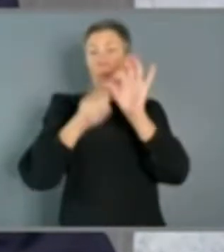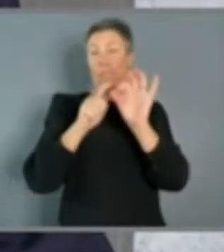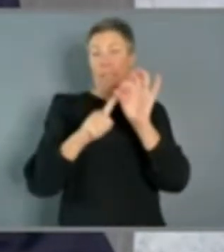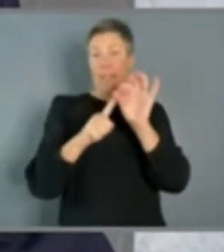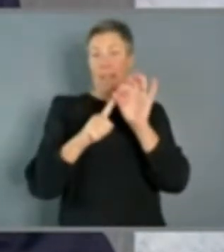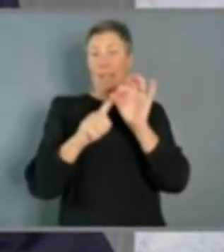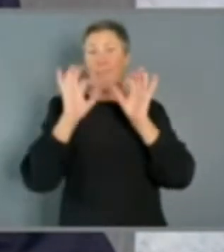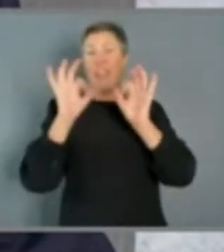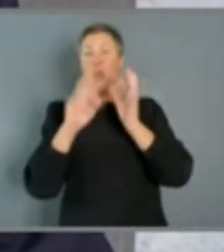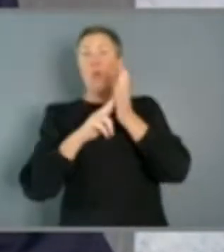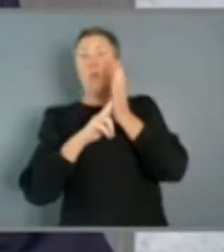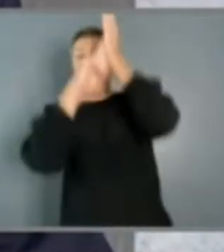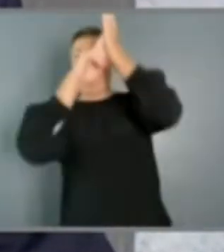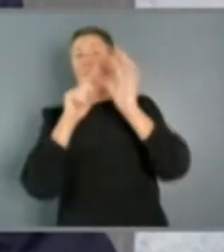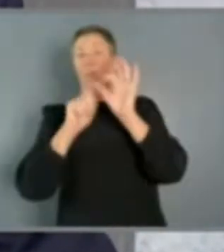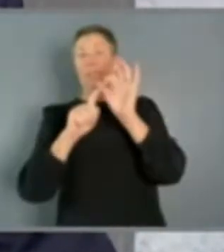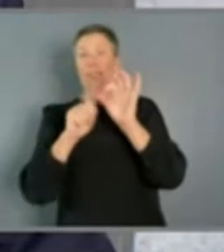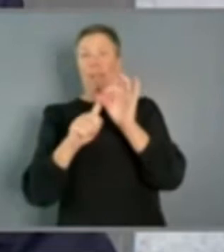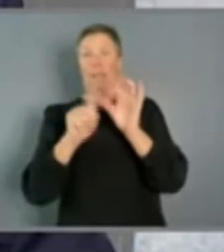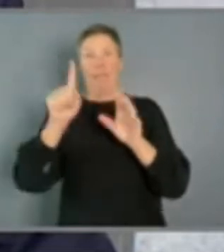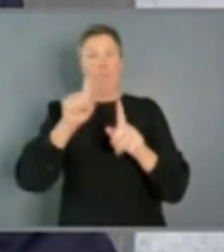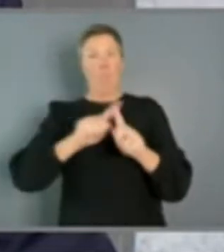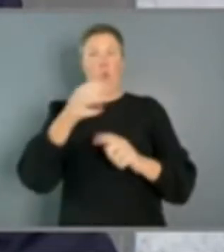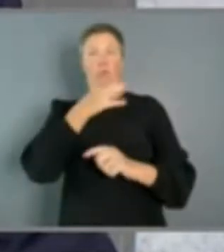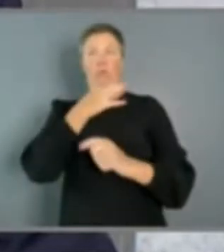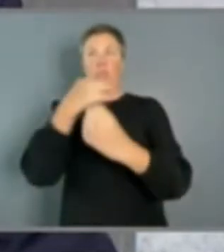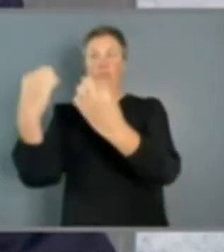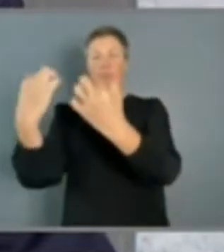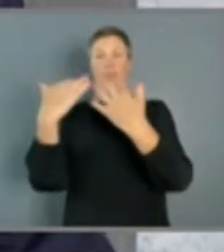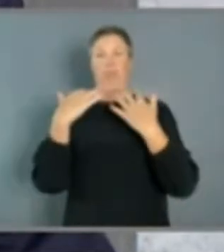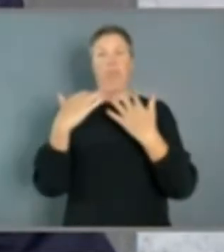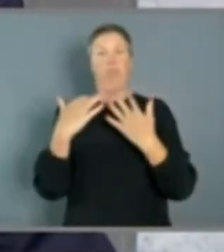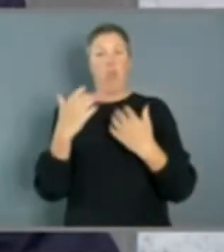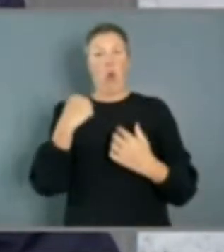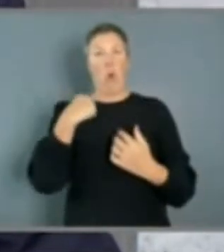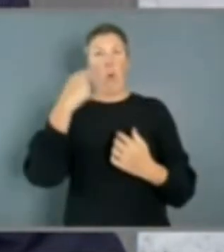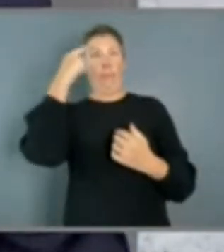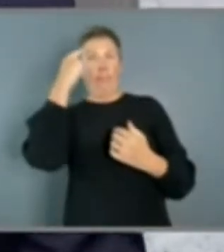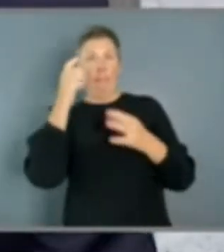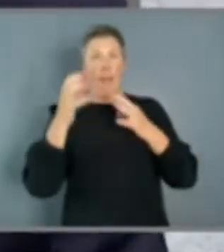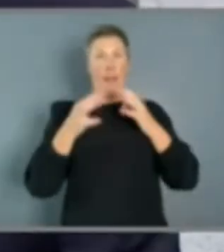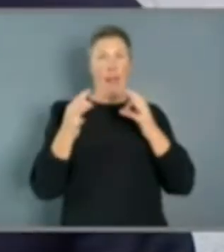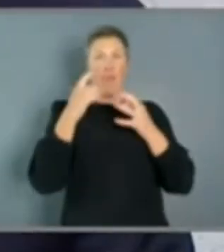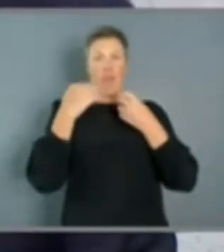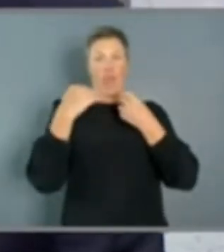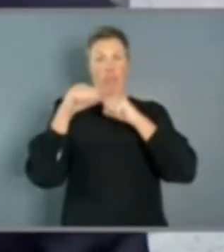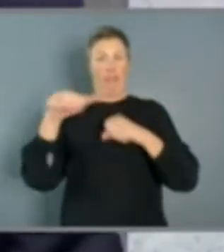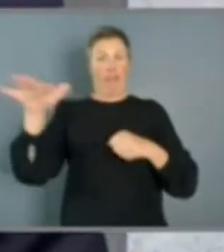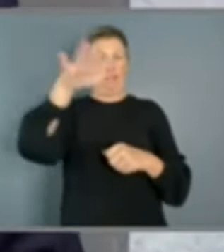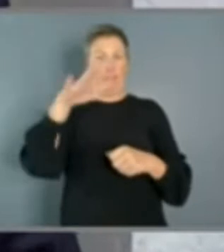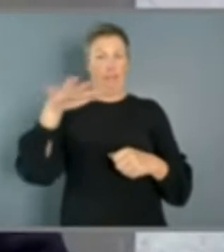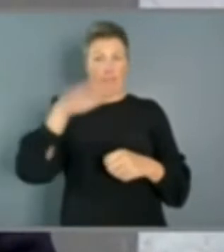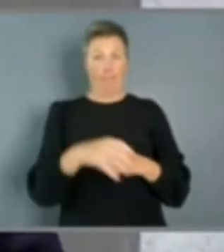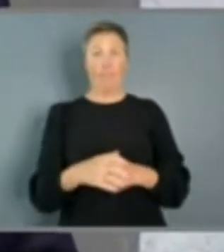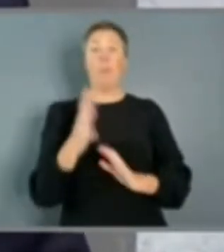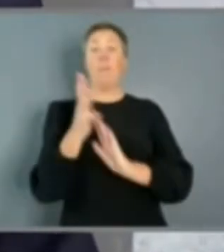this. We've been very conscious of that, and these measures are designed very much with them in mind. Starting at midnight